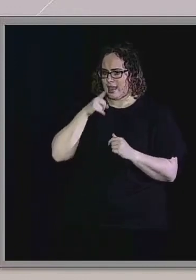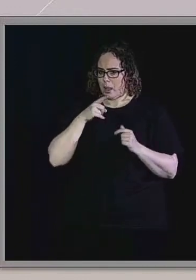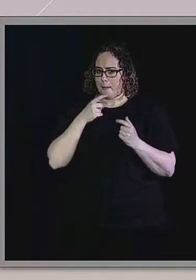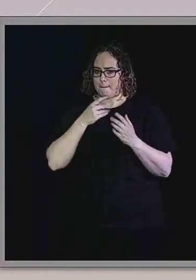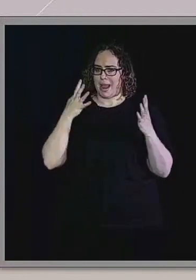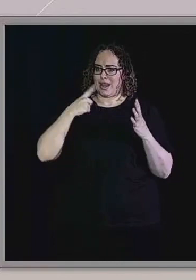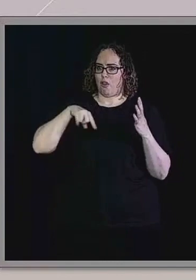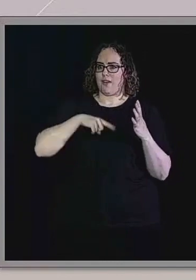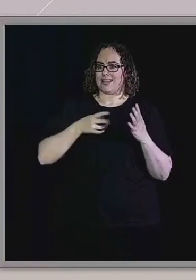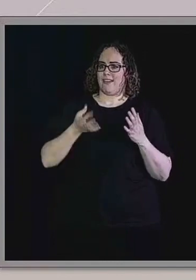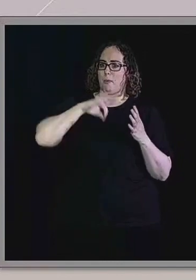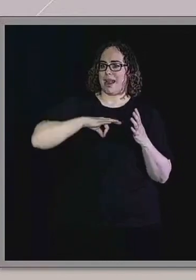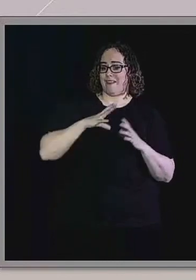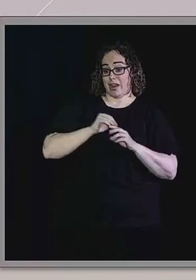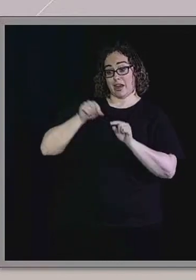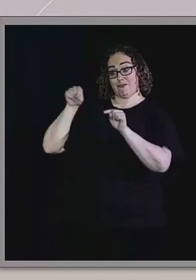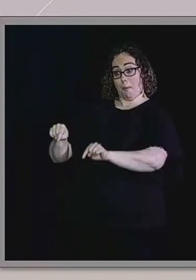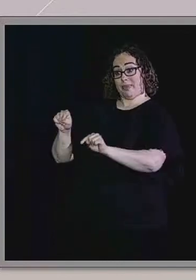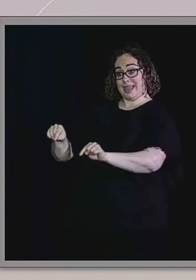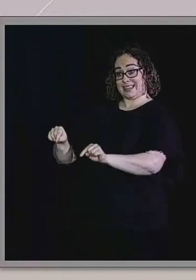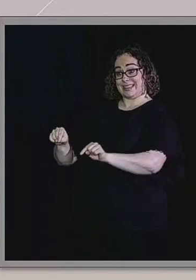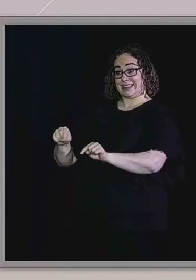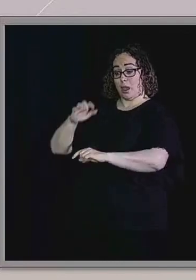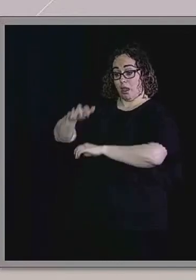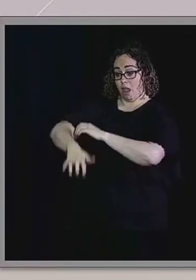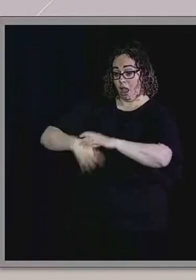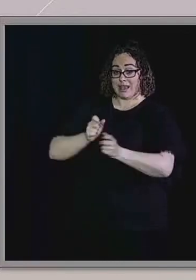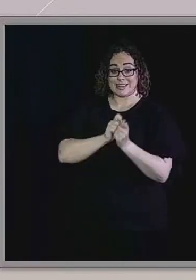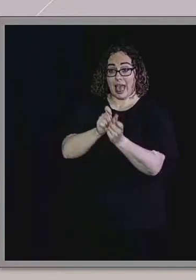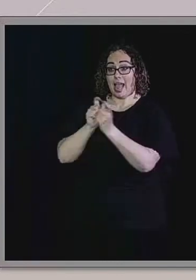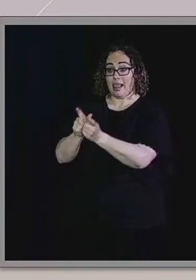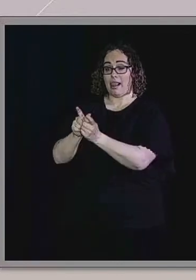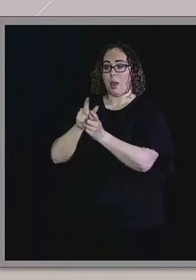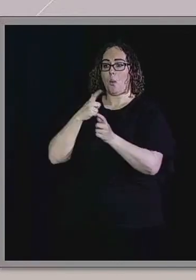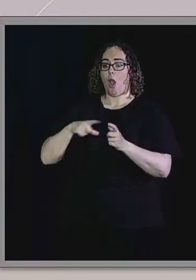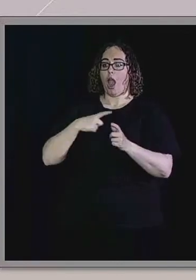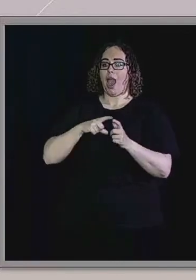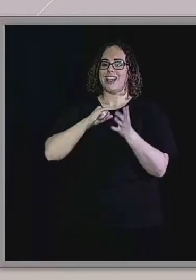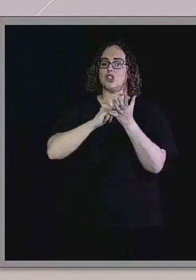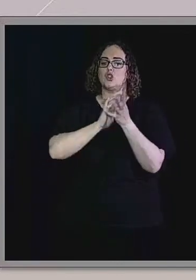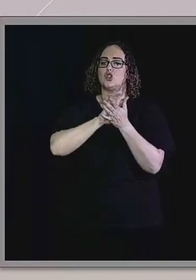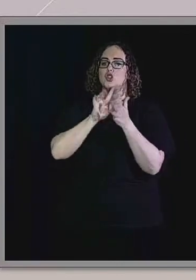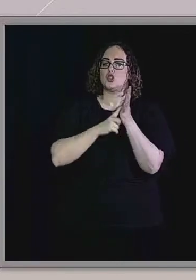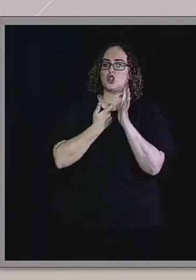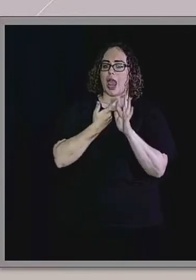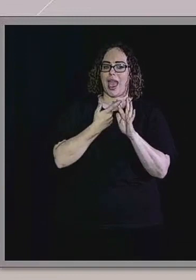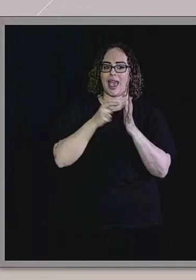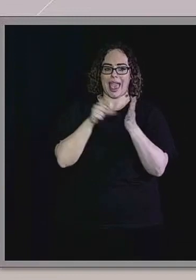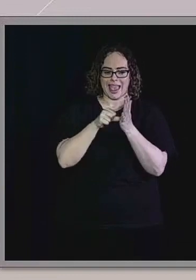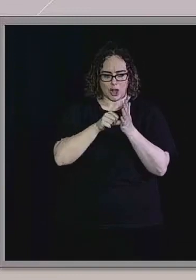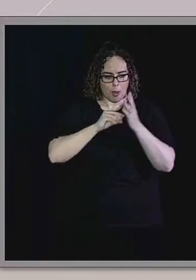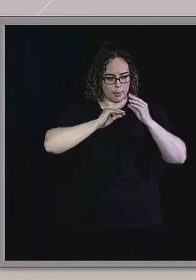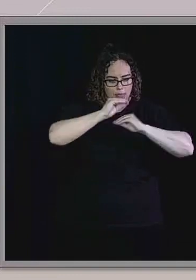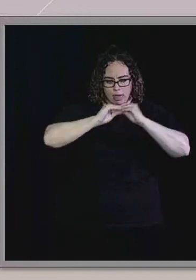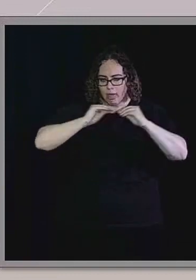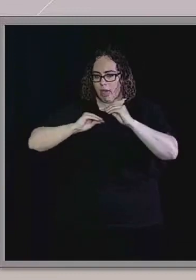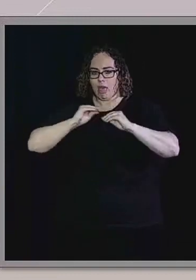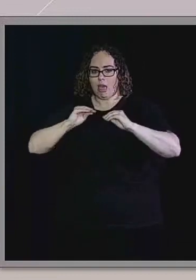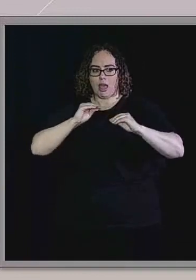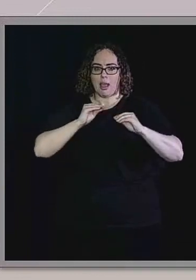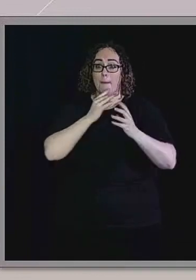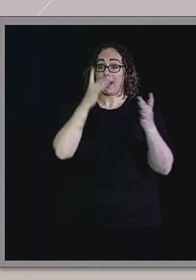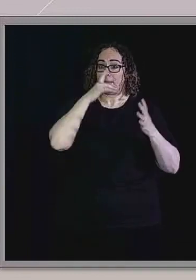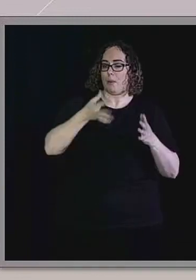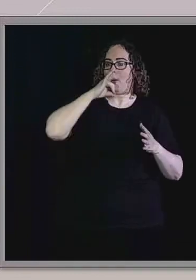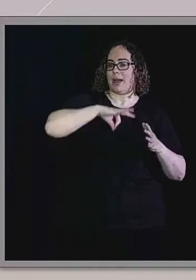funds. Some of us may even be shareholders, dare I say. But and here's a company that's really